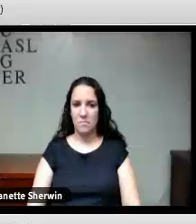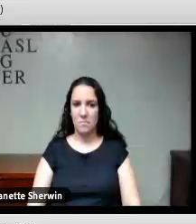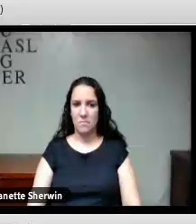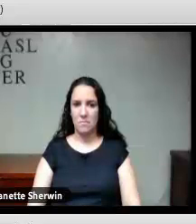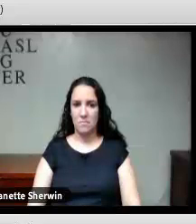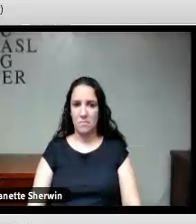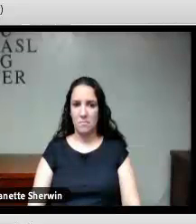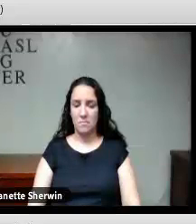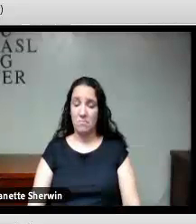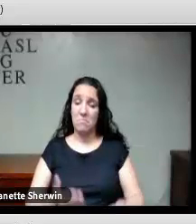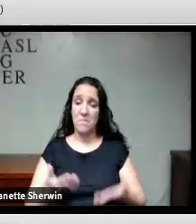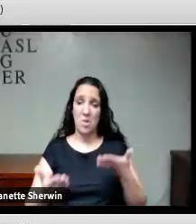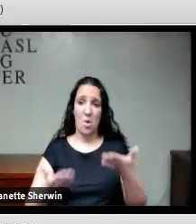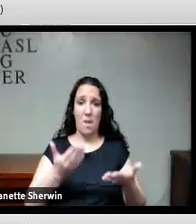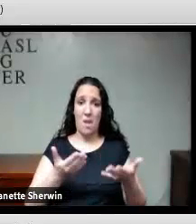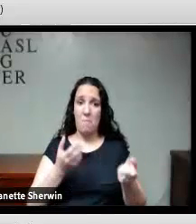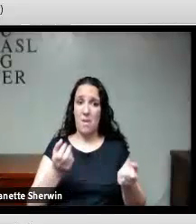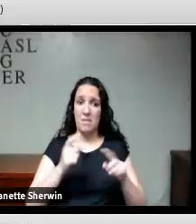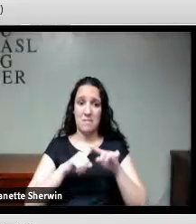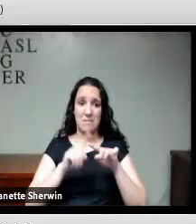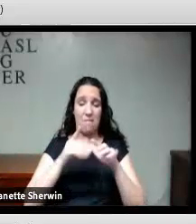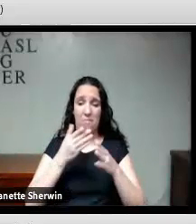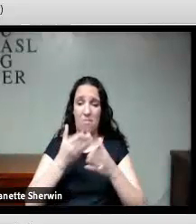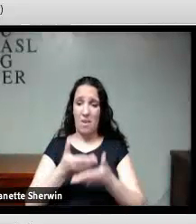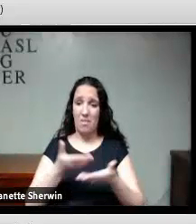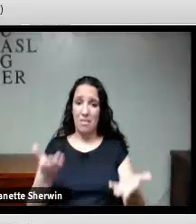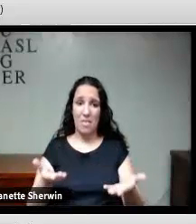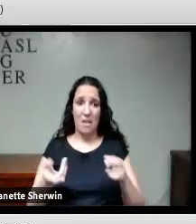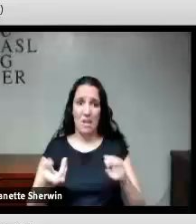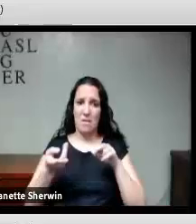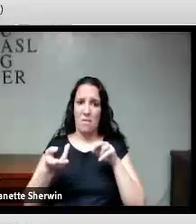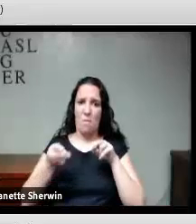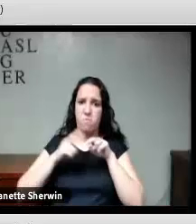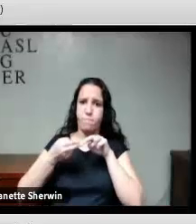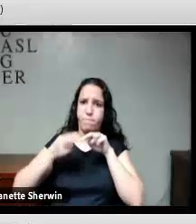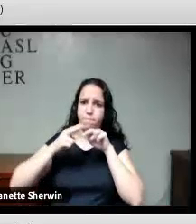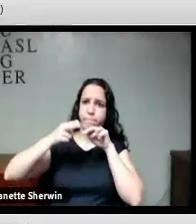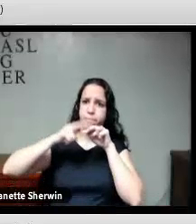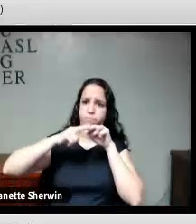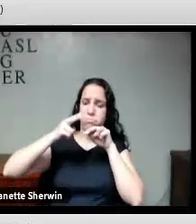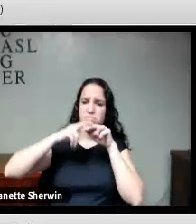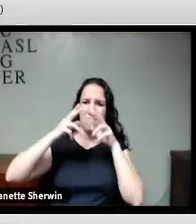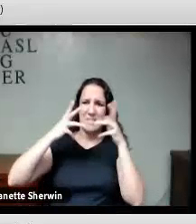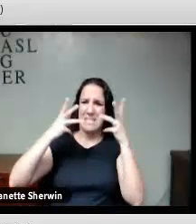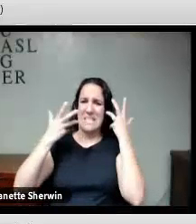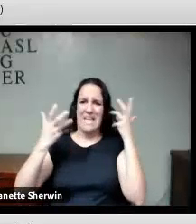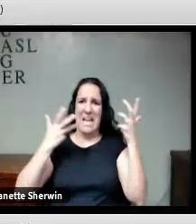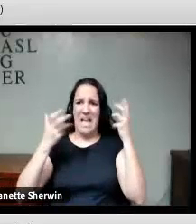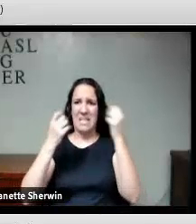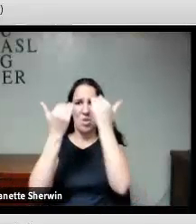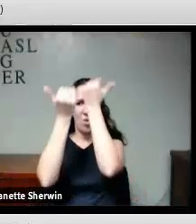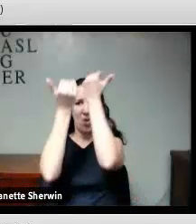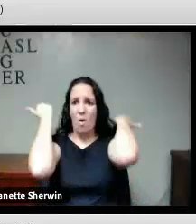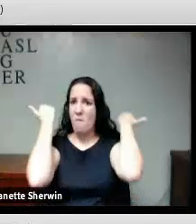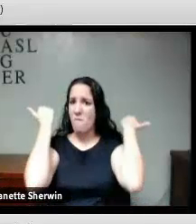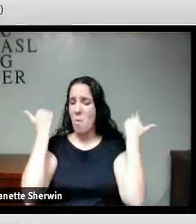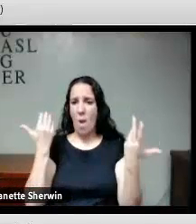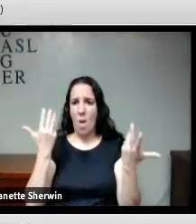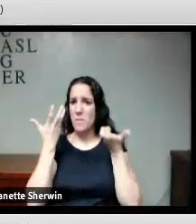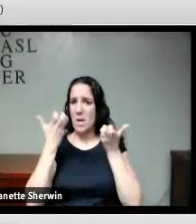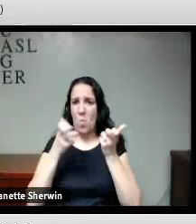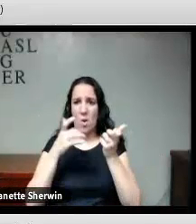them over the course of today or this week or whatever it might be, and they are so sick and tired of being disrespected or whatever